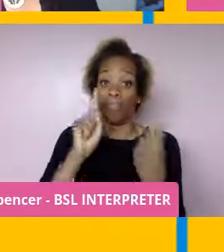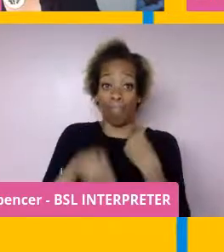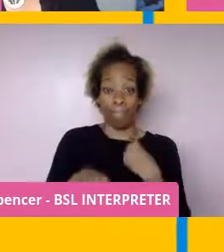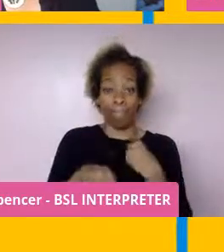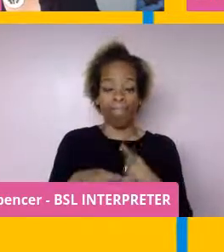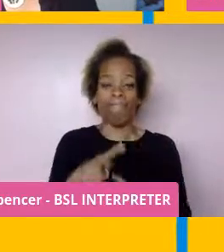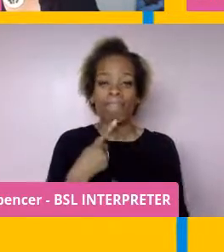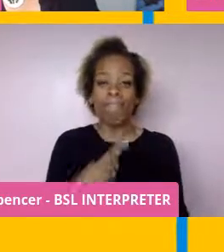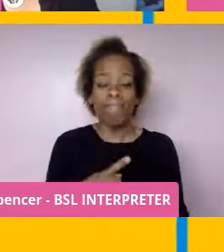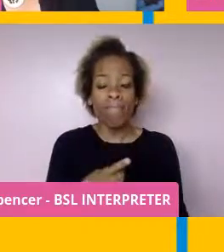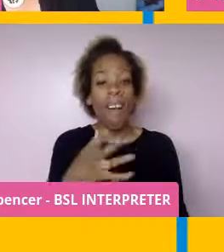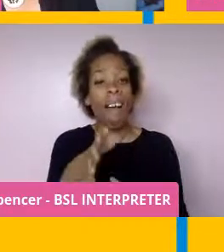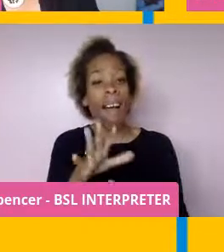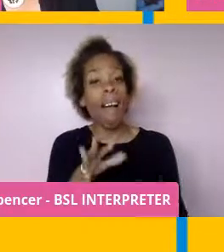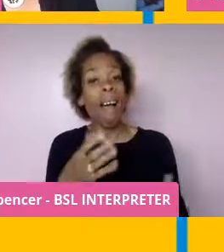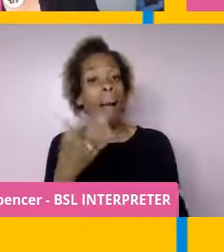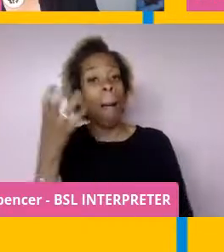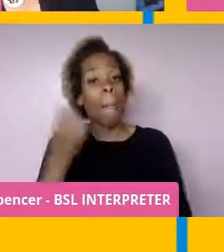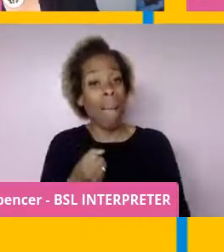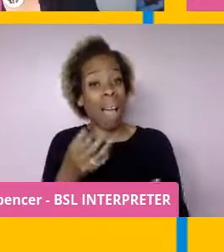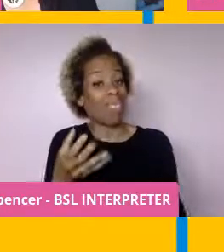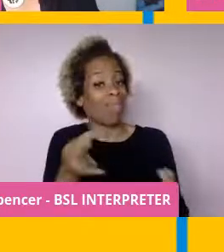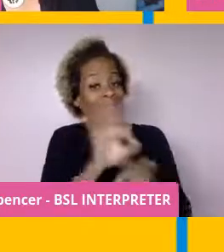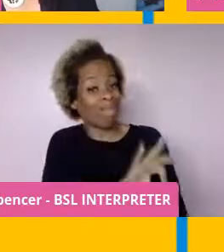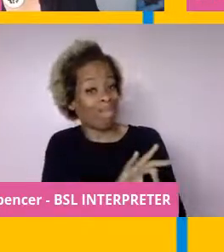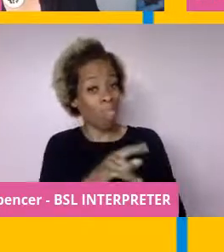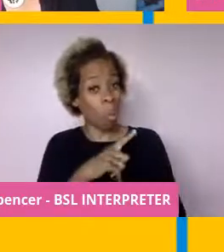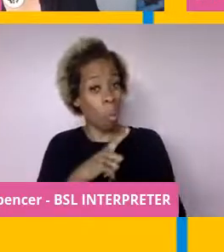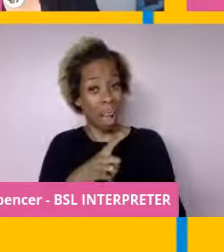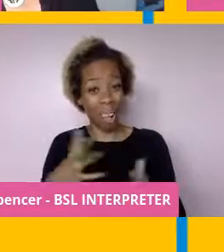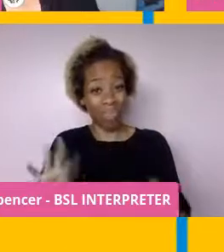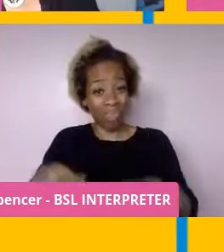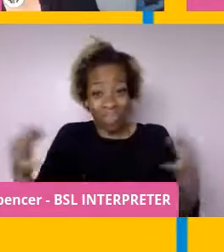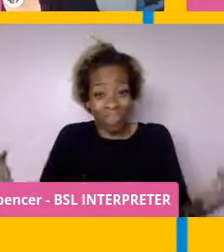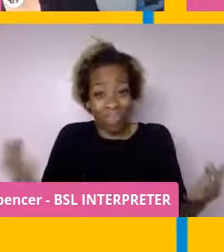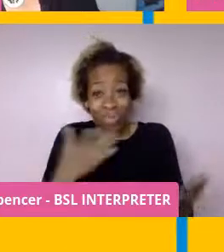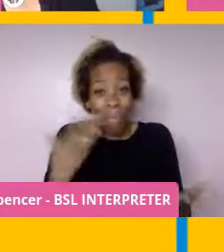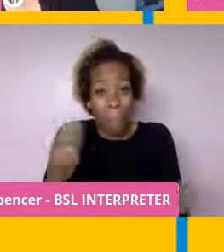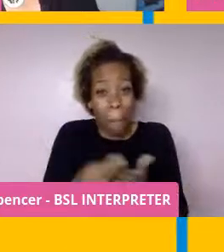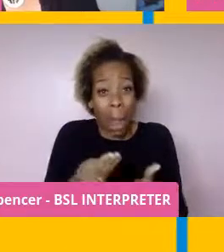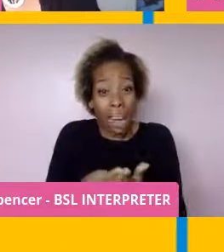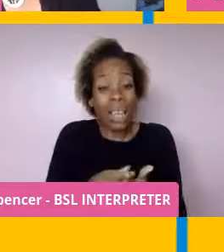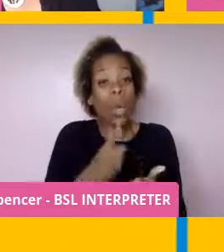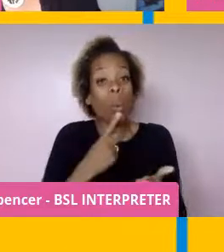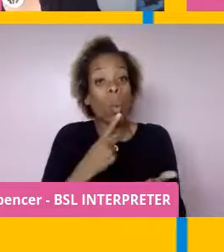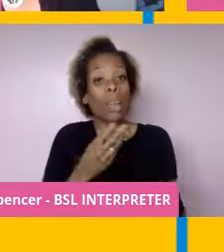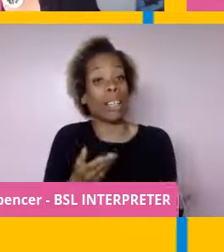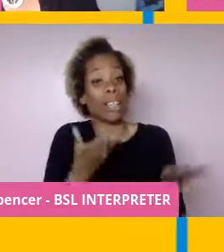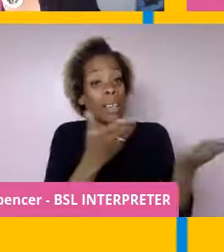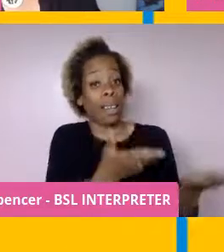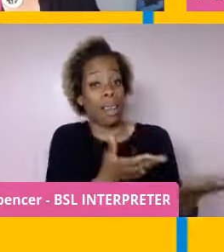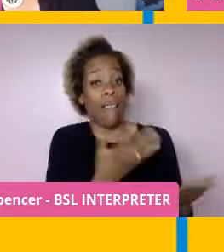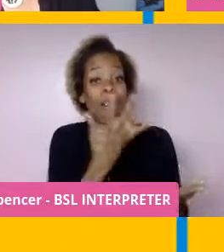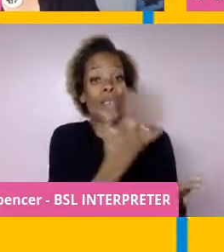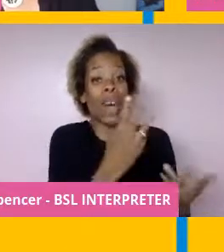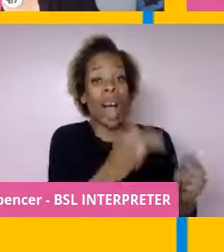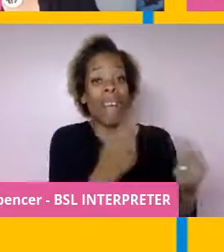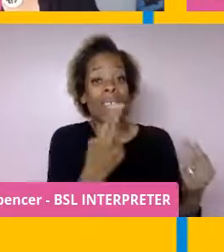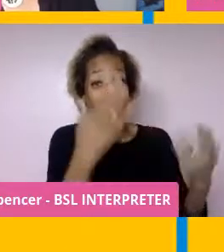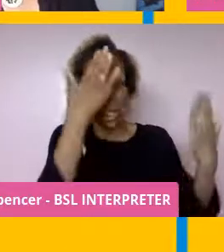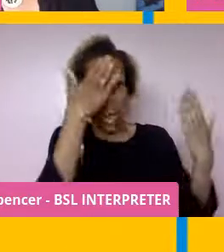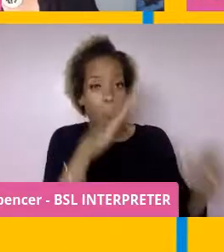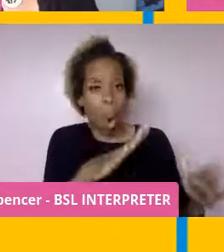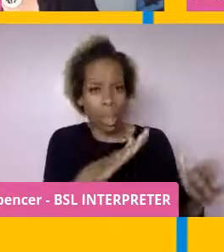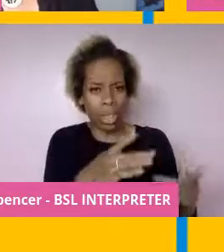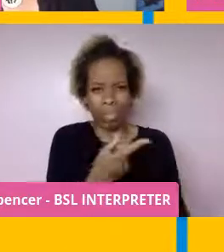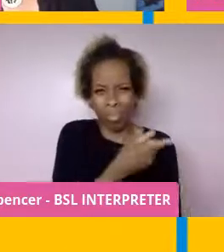instead of pay, because they have no money, they said, well, we'll give you 5 days holiday. Anybody who's an hourly paid contract knows